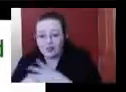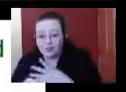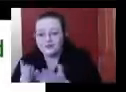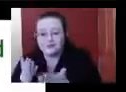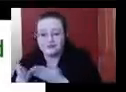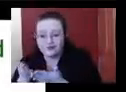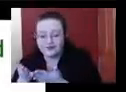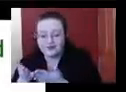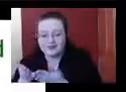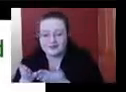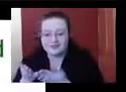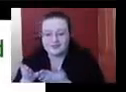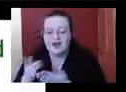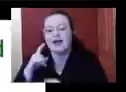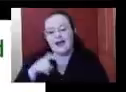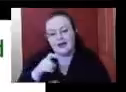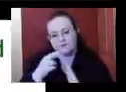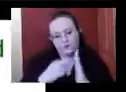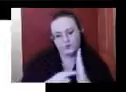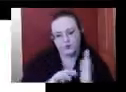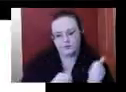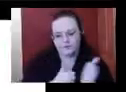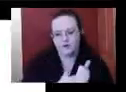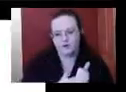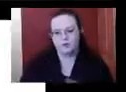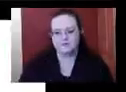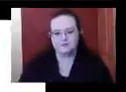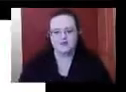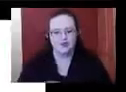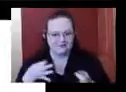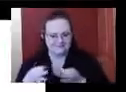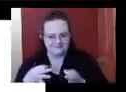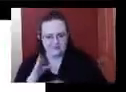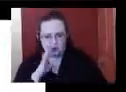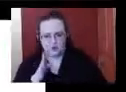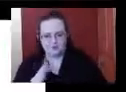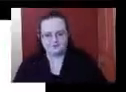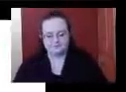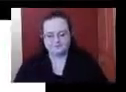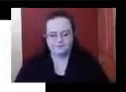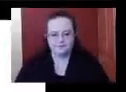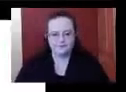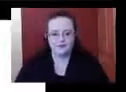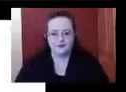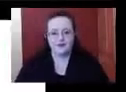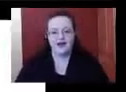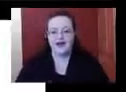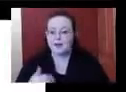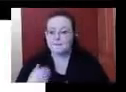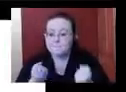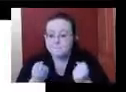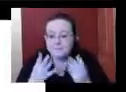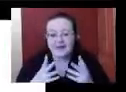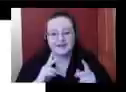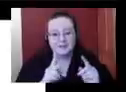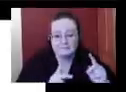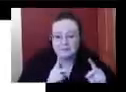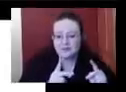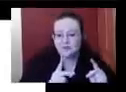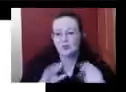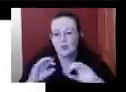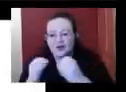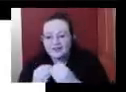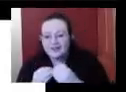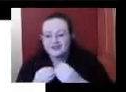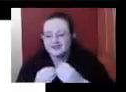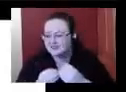talk about how we plan to achieve this. There are many people and organizations that have come together to develop our